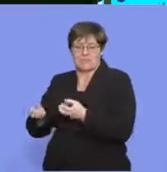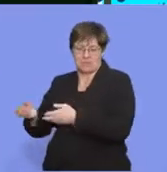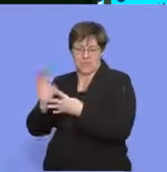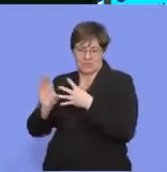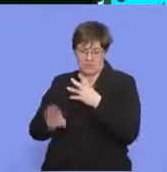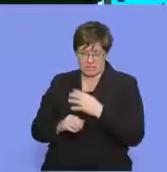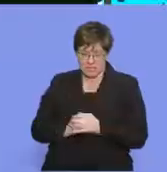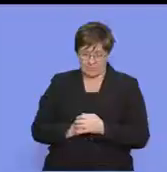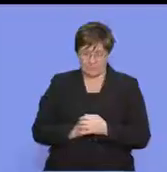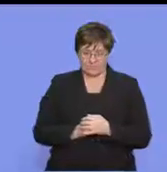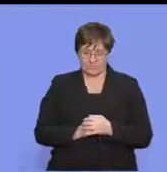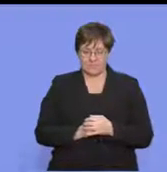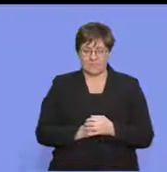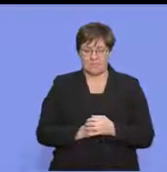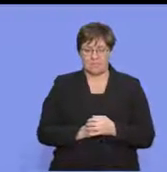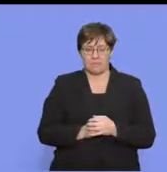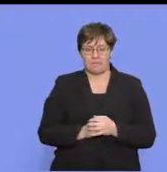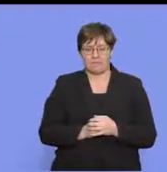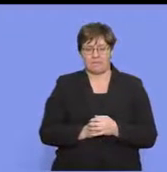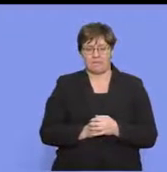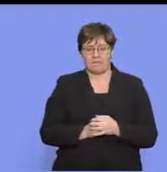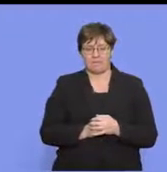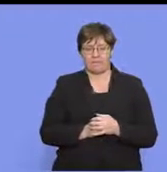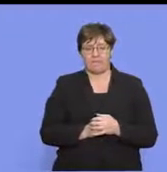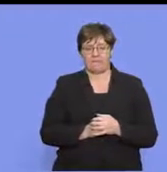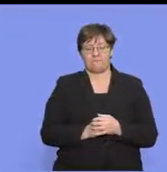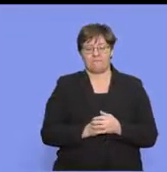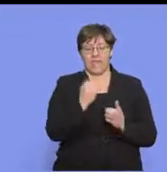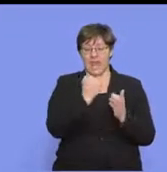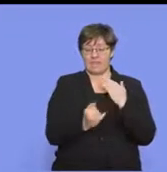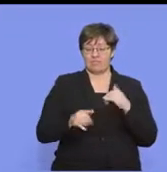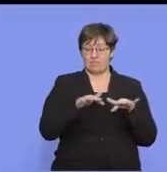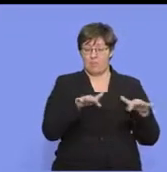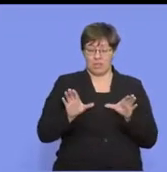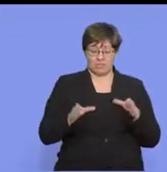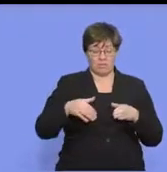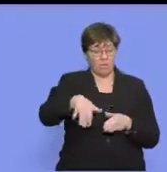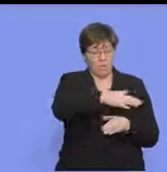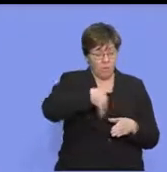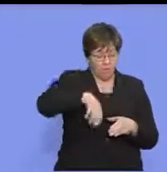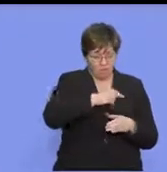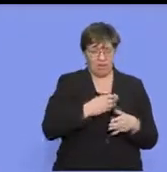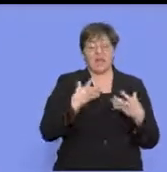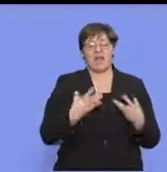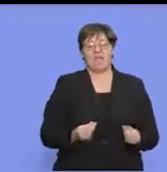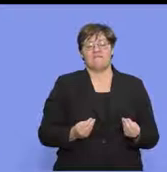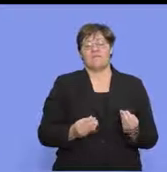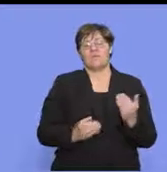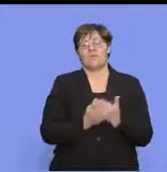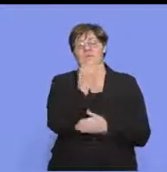that characteristic. So eventually all the individuals in a population will have the